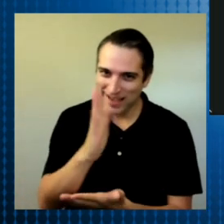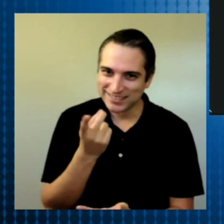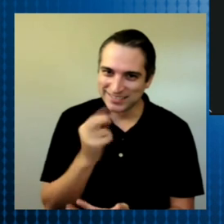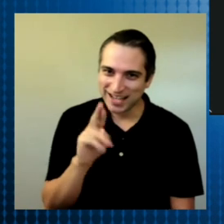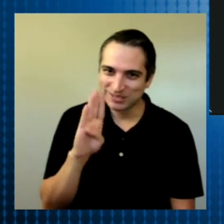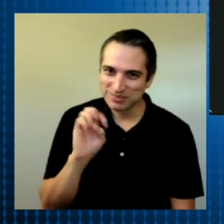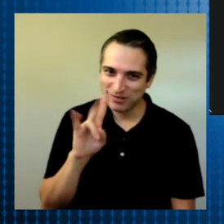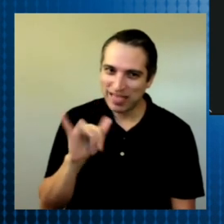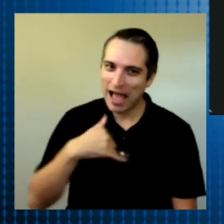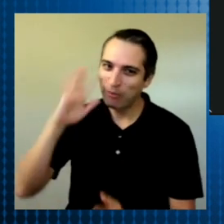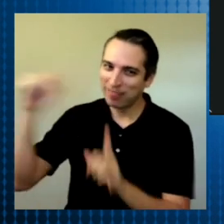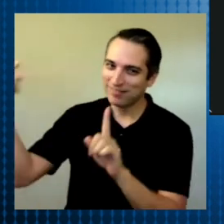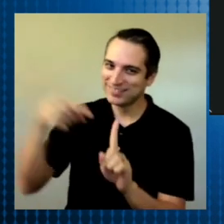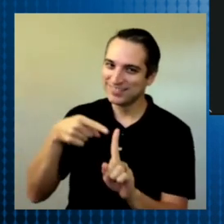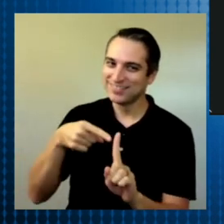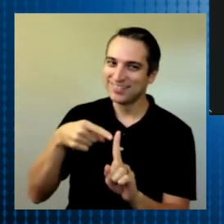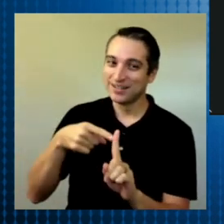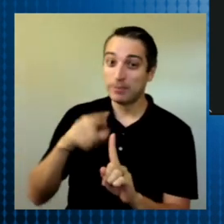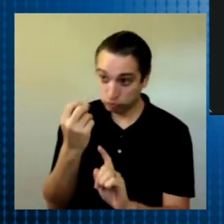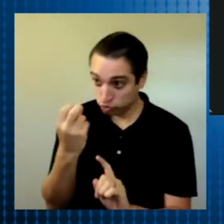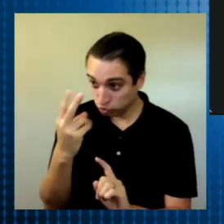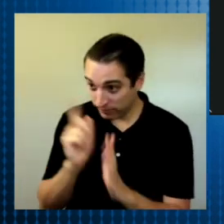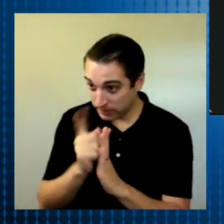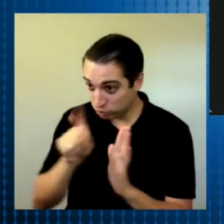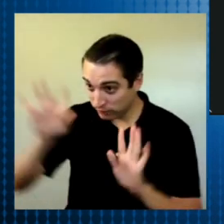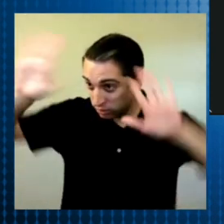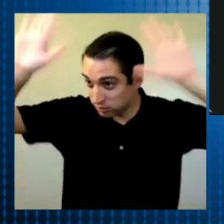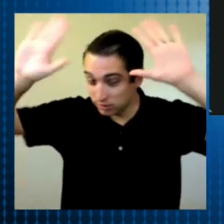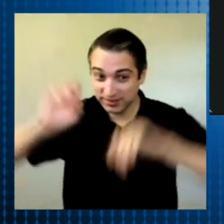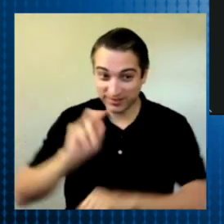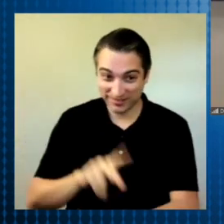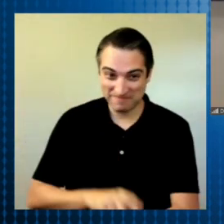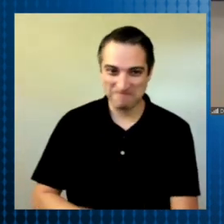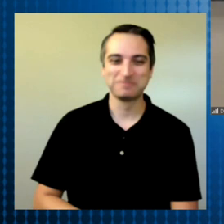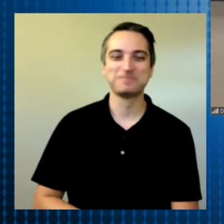back home. But now when I get to 12 minutes, you got to do this, you know.